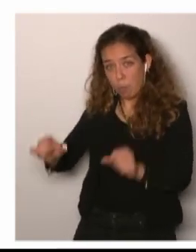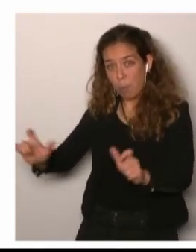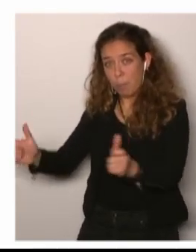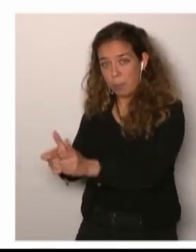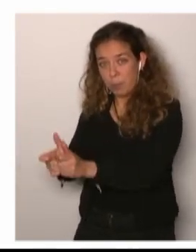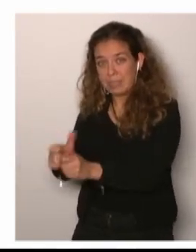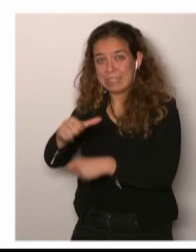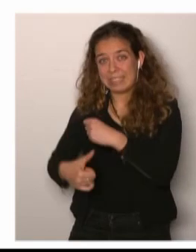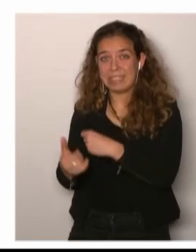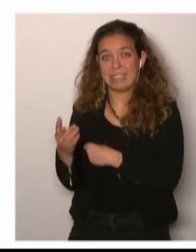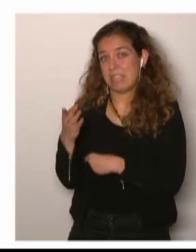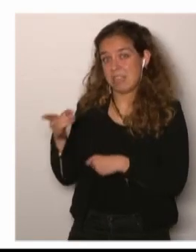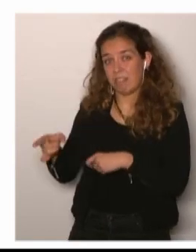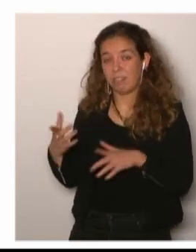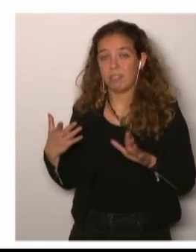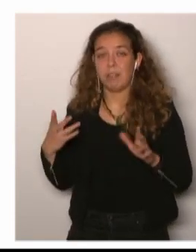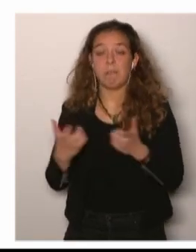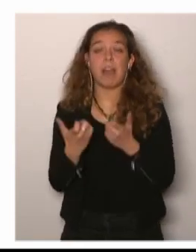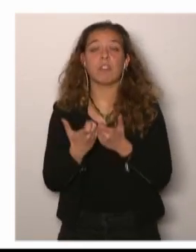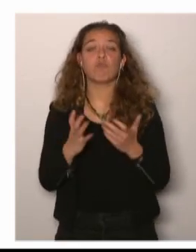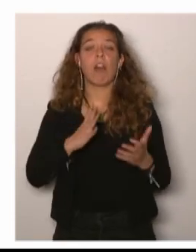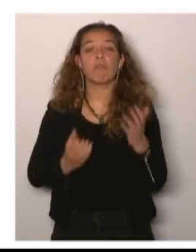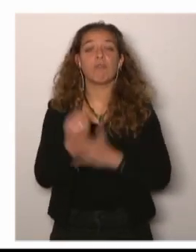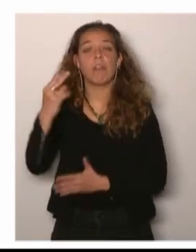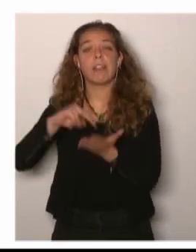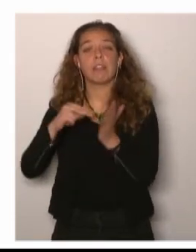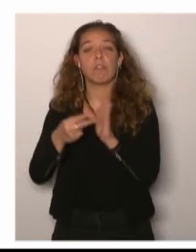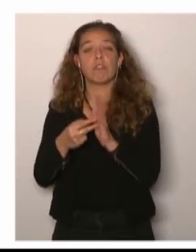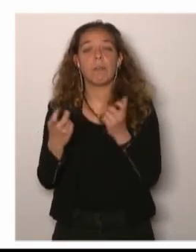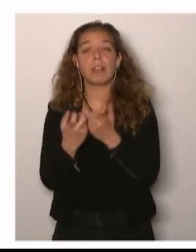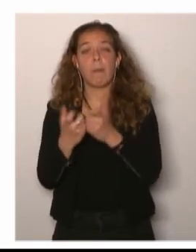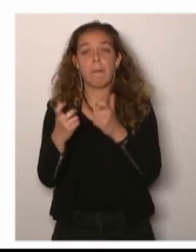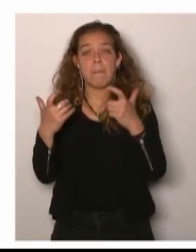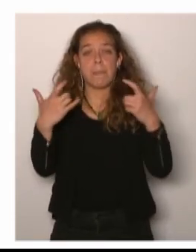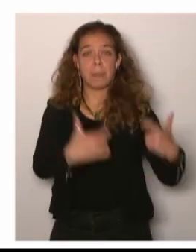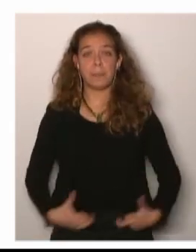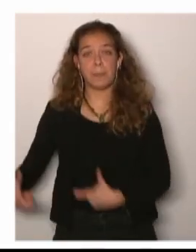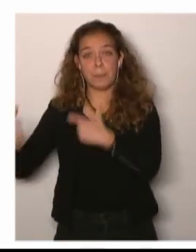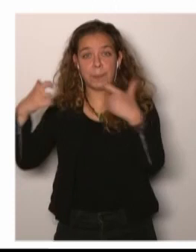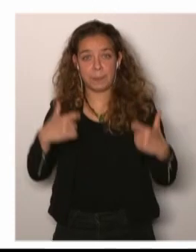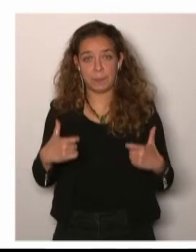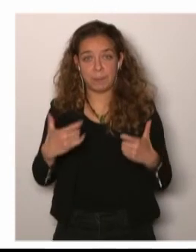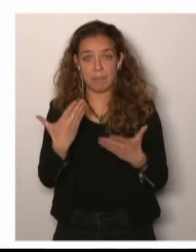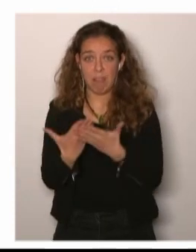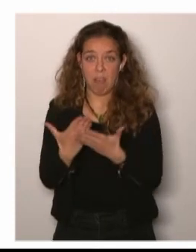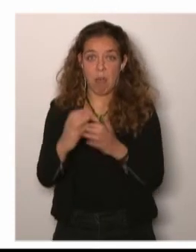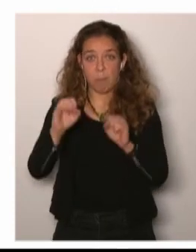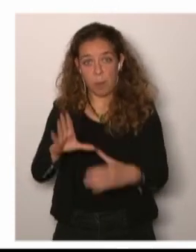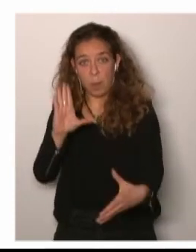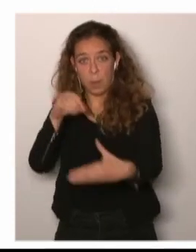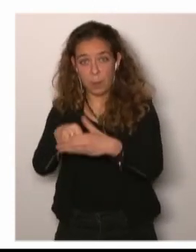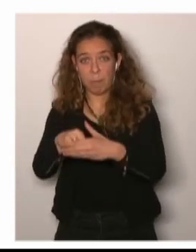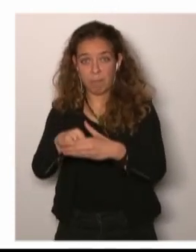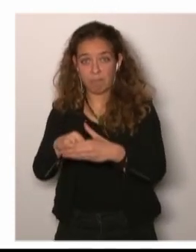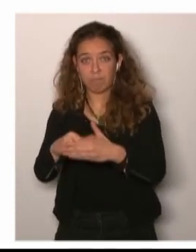that in our cancer screening recommendations? So all of these are being looked at. And at the end of this year, the